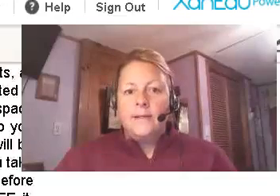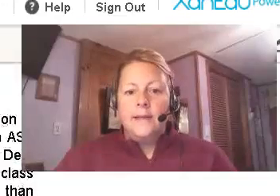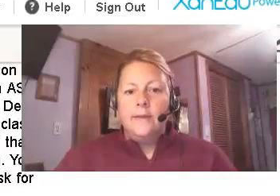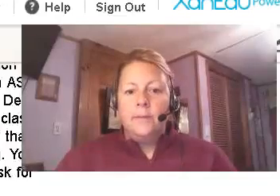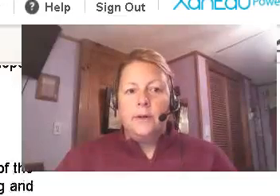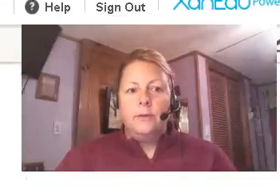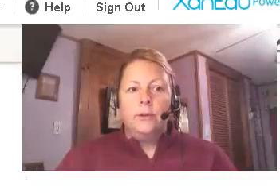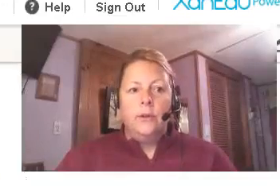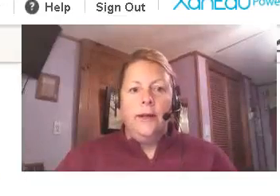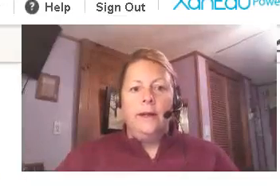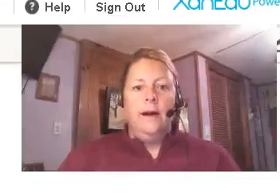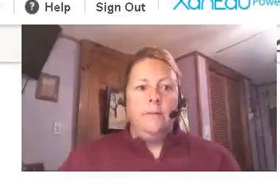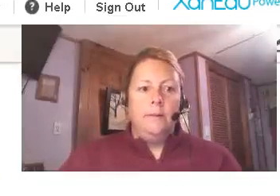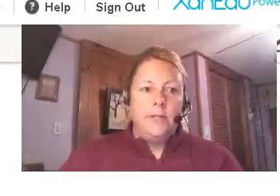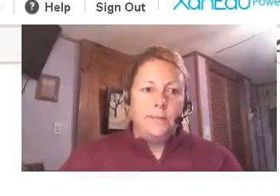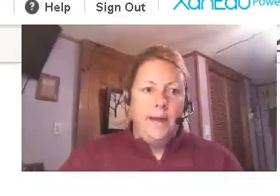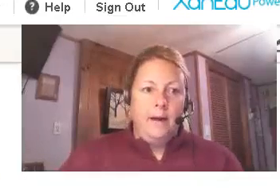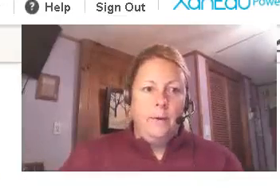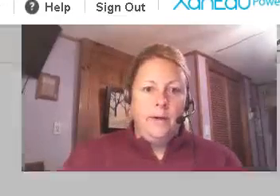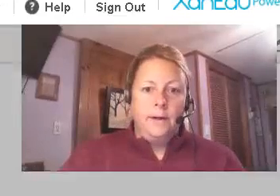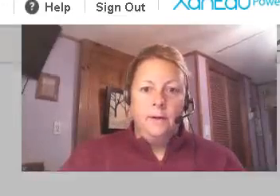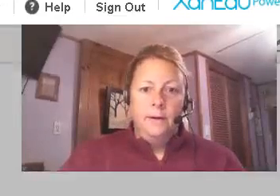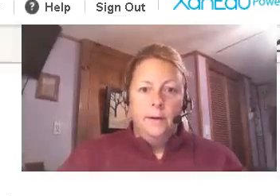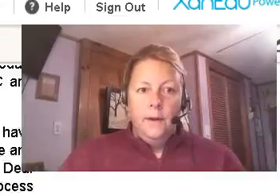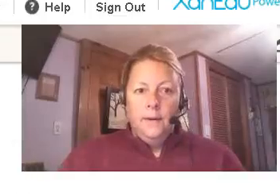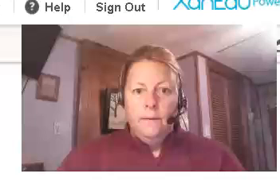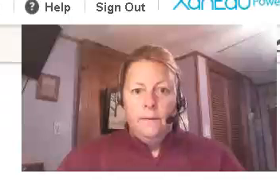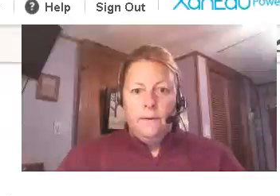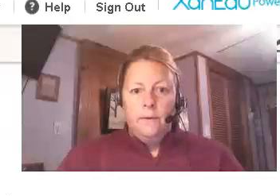other things in the book look like. Let me just back out here.